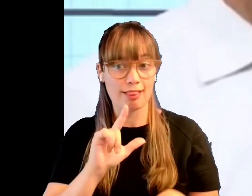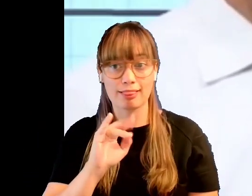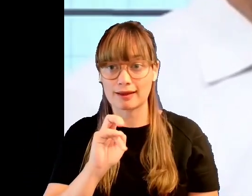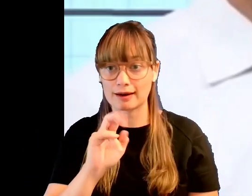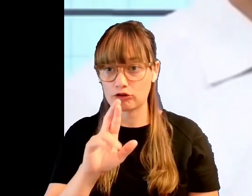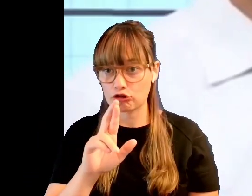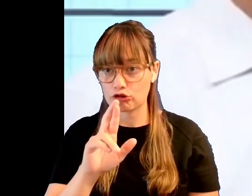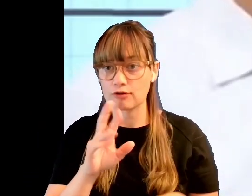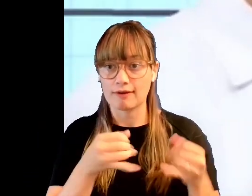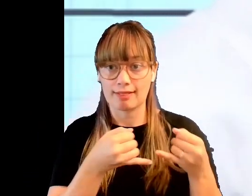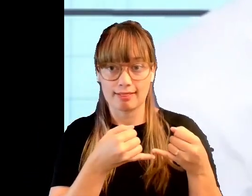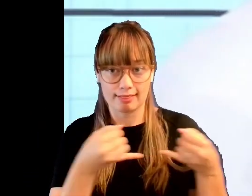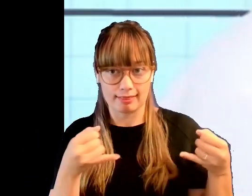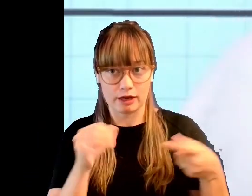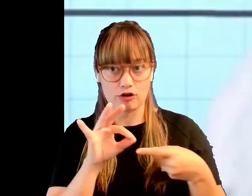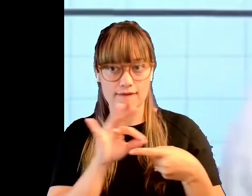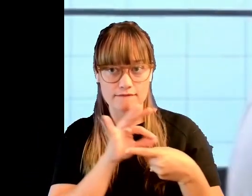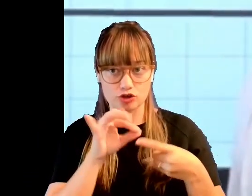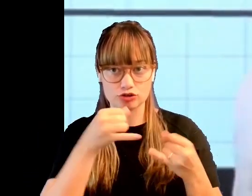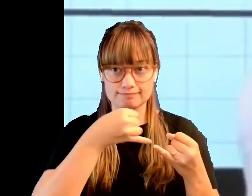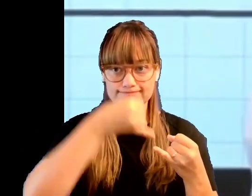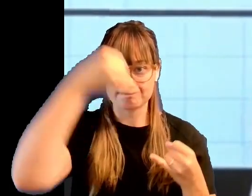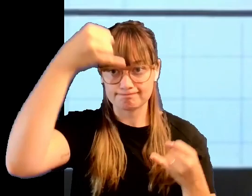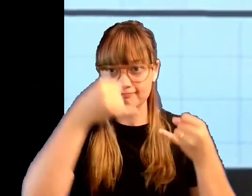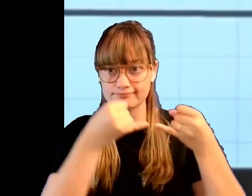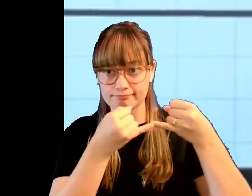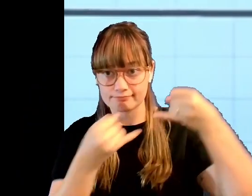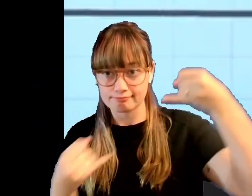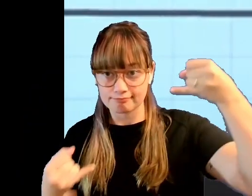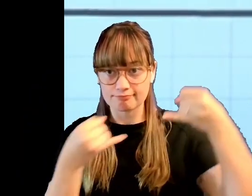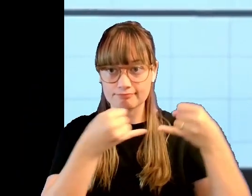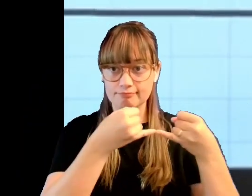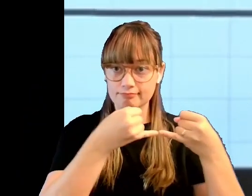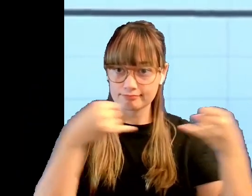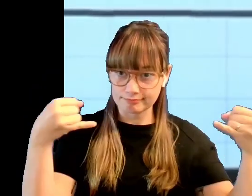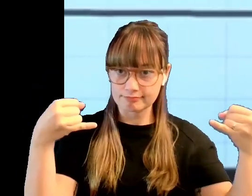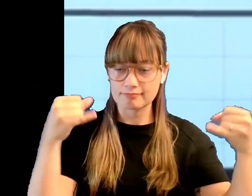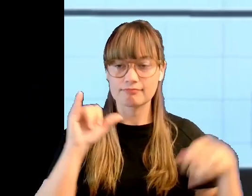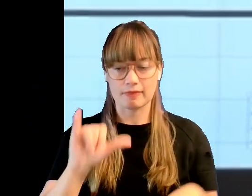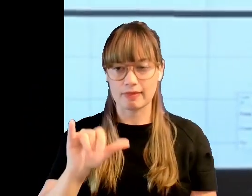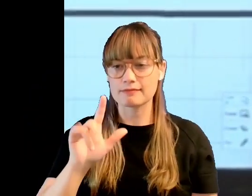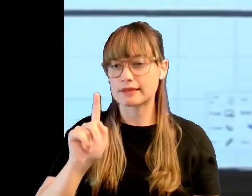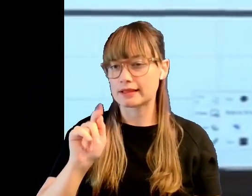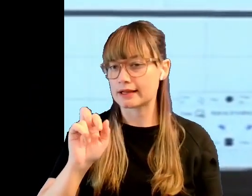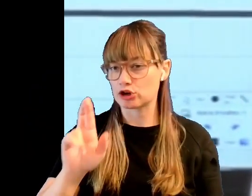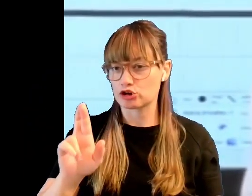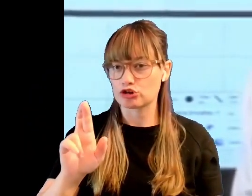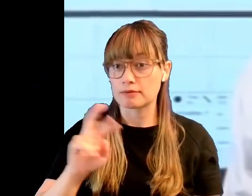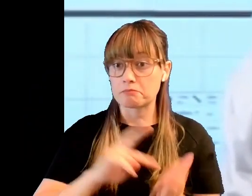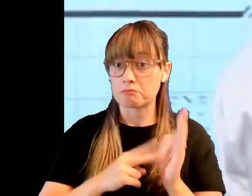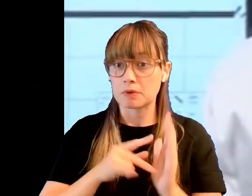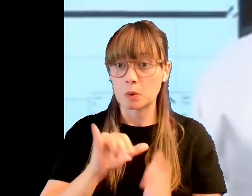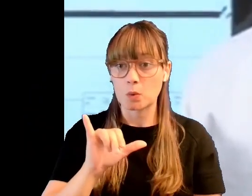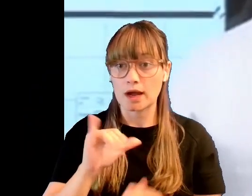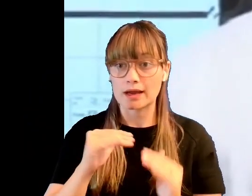Oh, sometimes graph a linear equation. Y equals mx plus